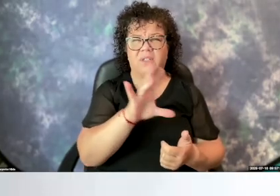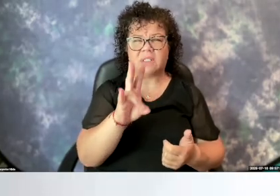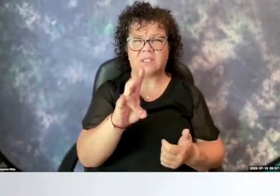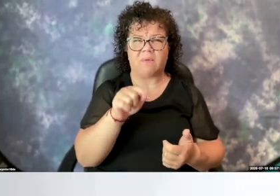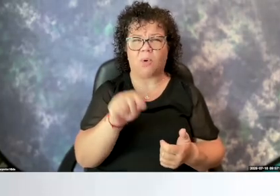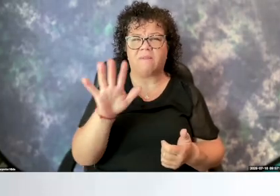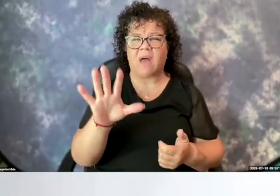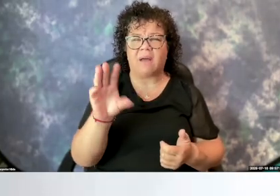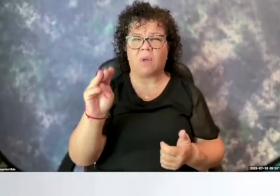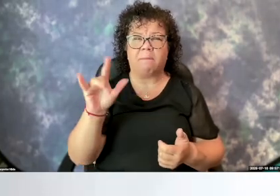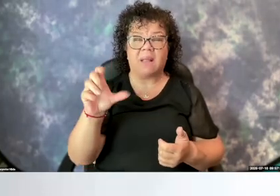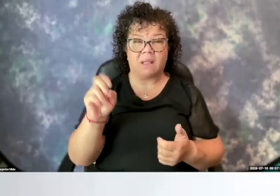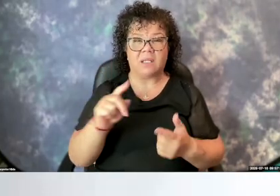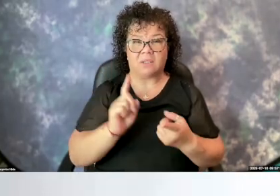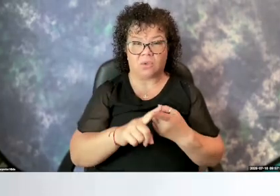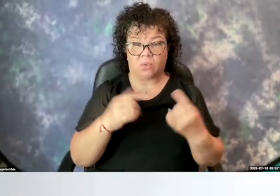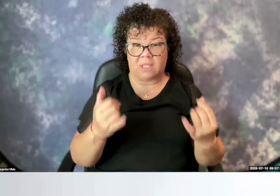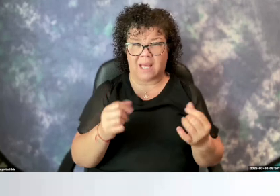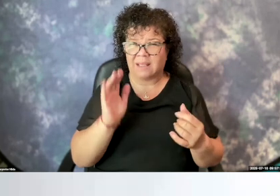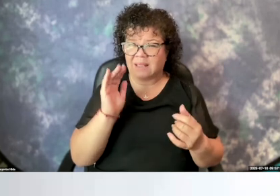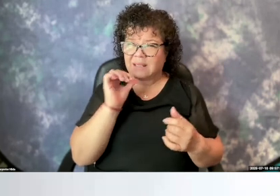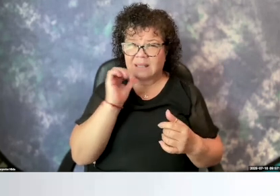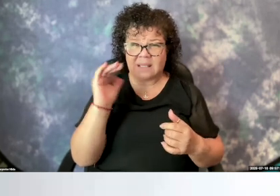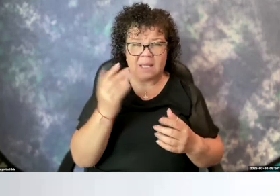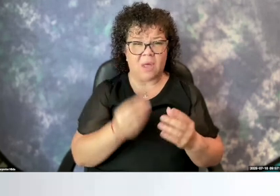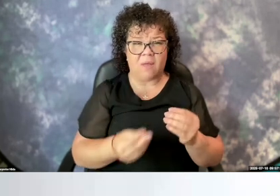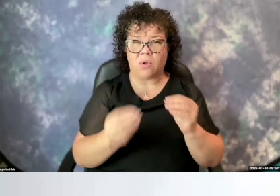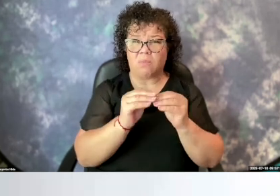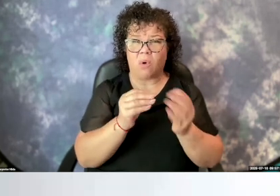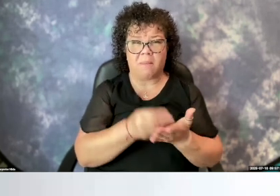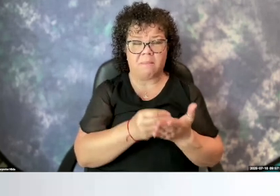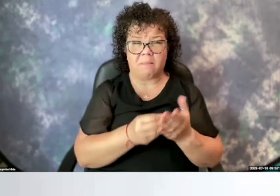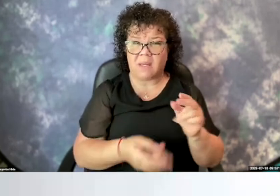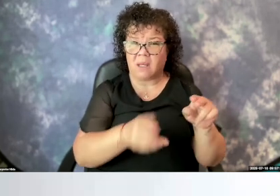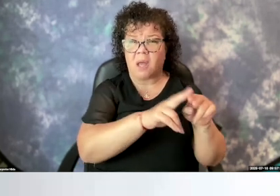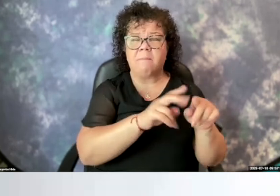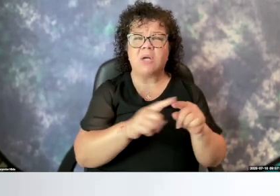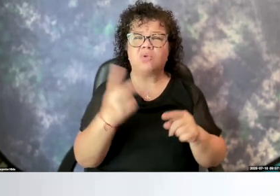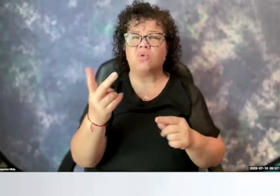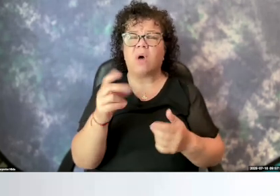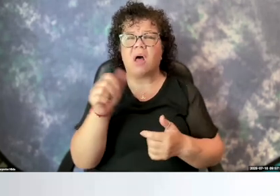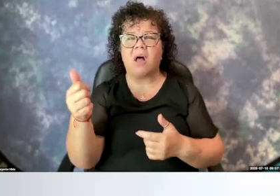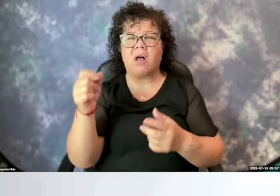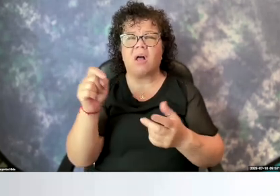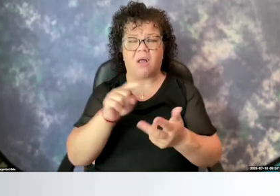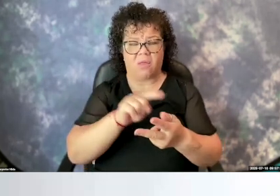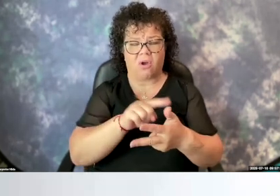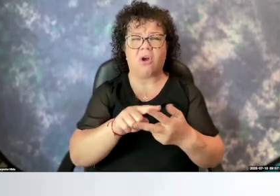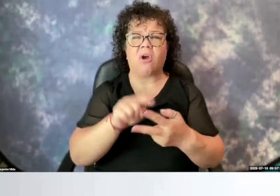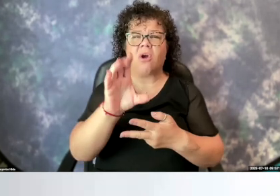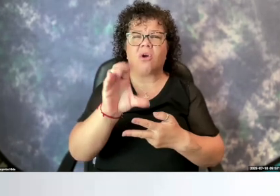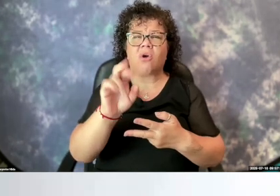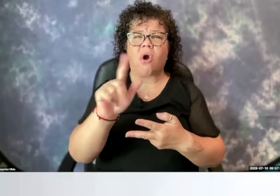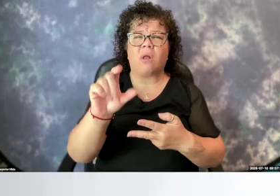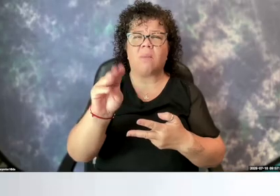date. Did not sound like there was any new funding, but you mentioned two other new sources, Carl Moyer